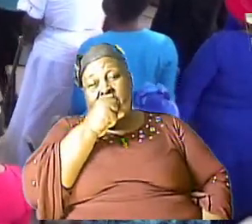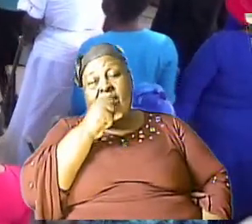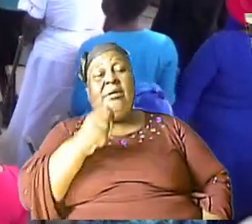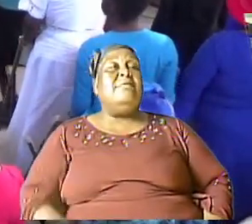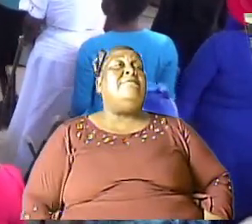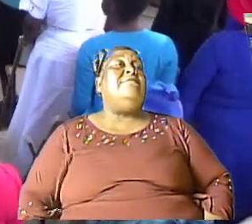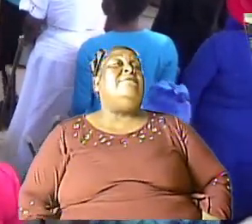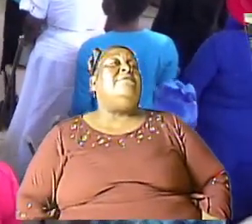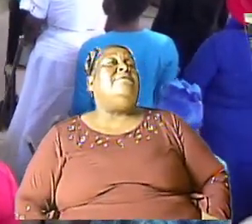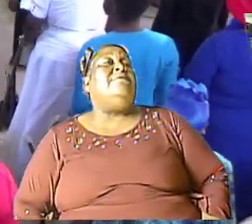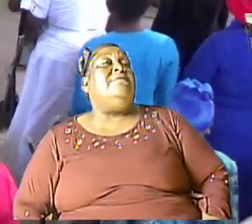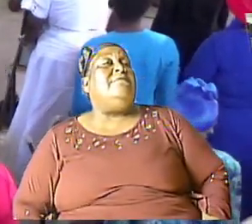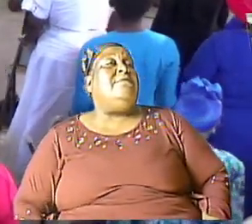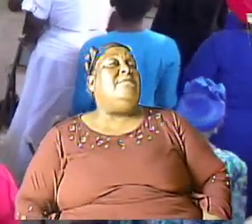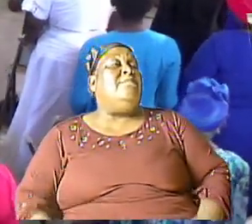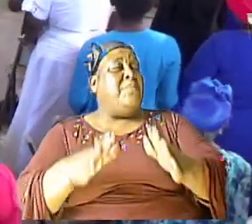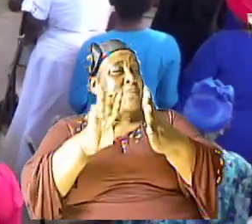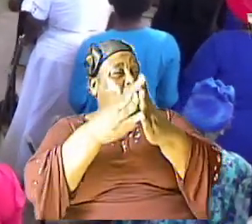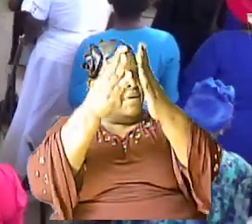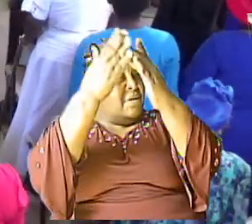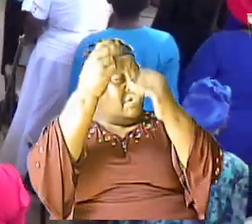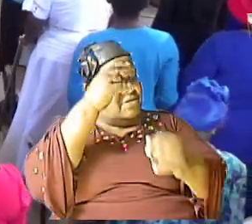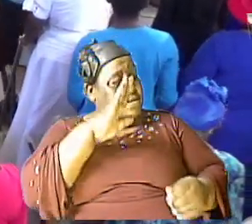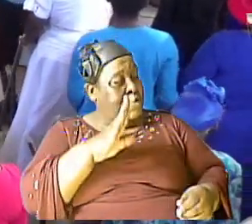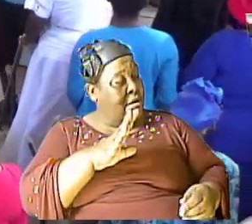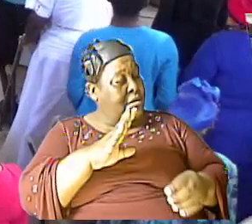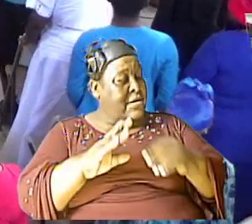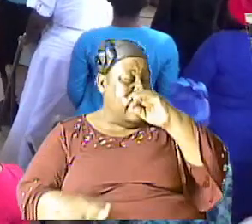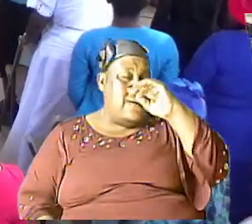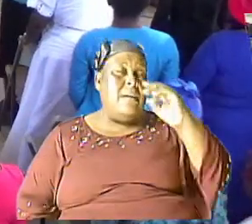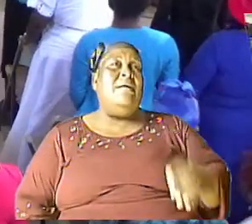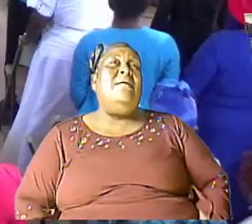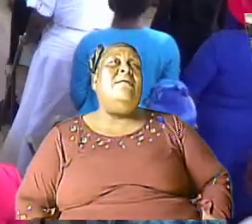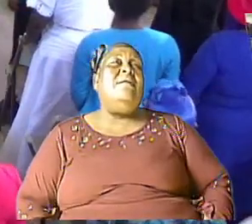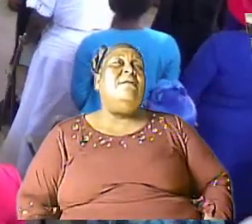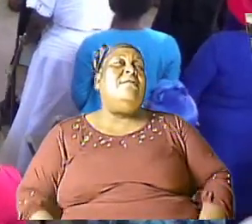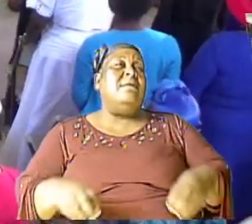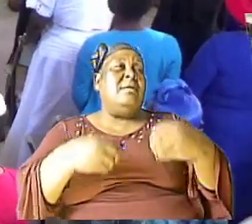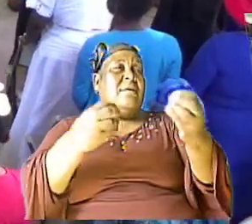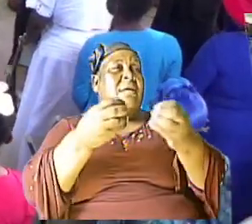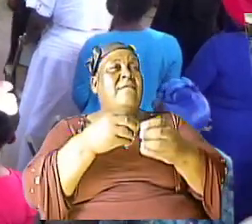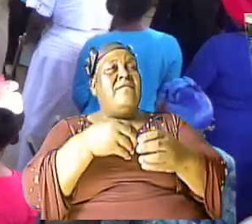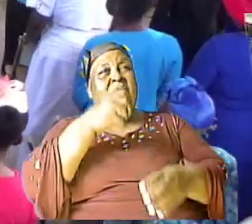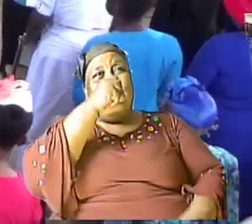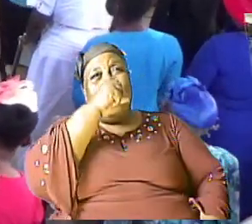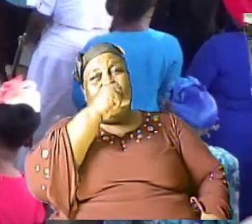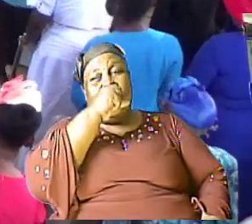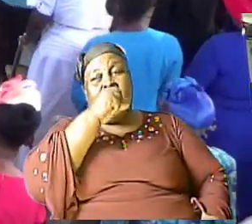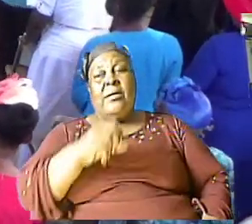can have. Praise God. Praise the Lord Jesus. I'm going to give you mine.